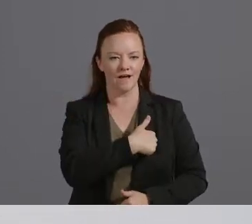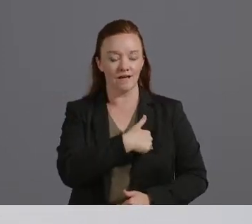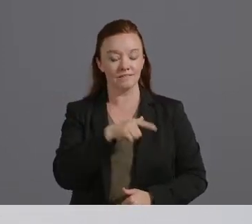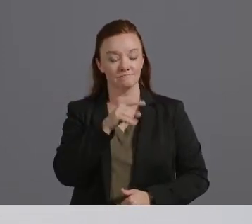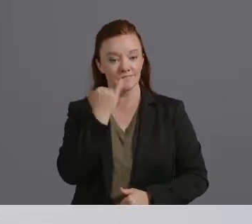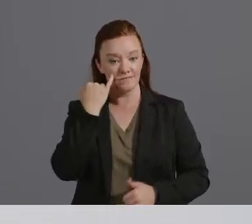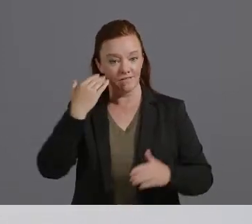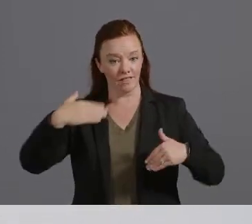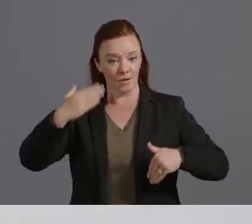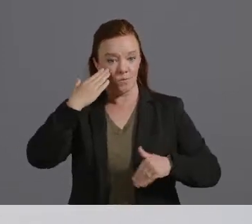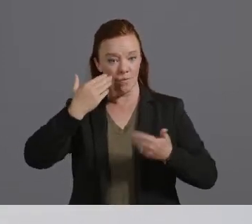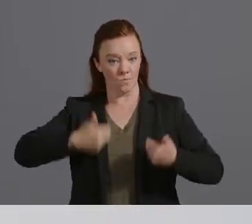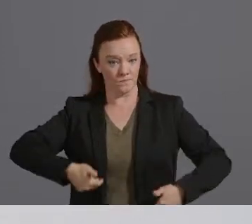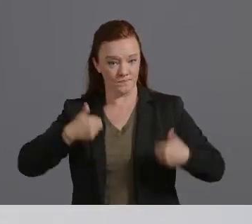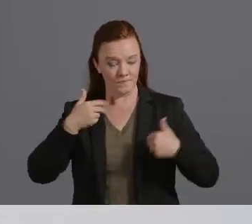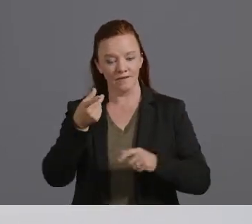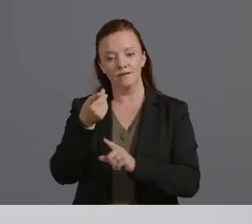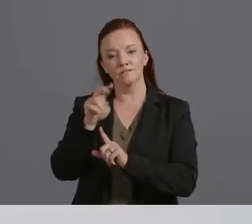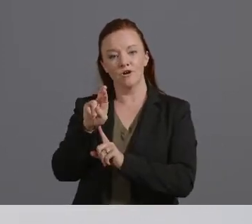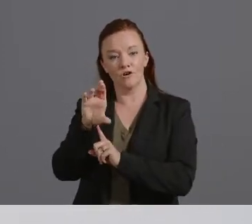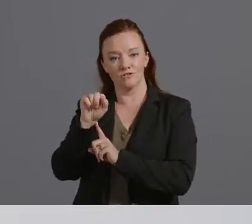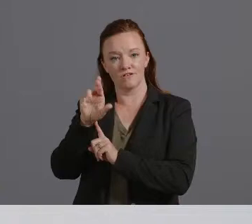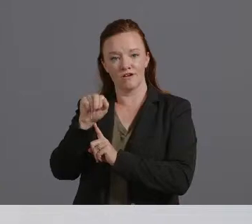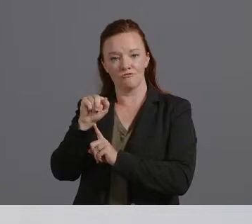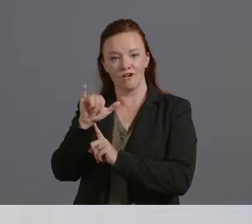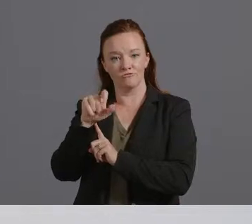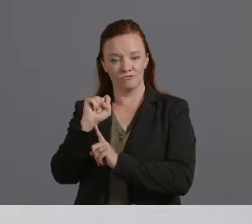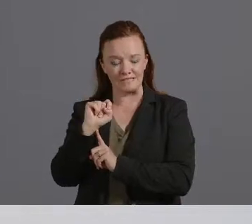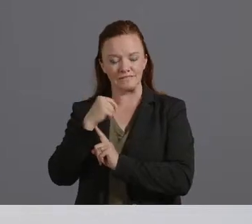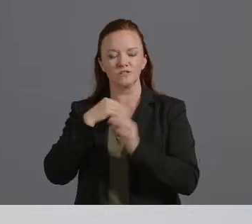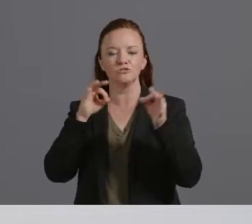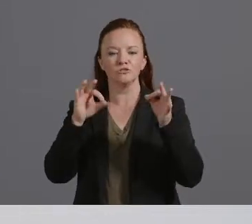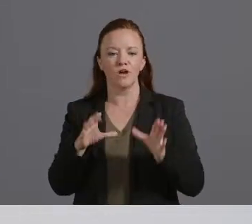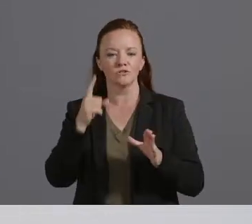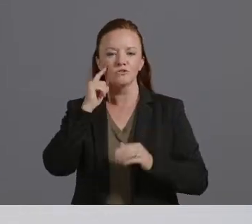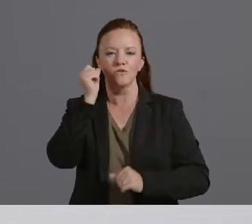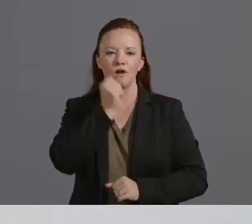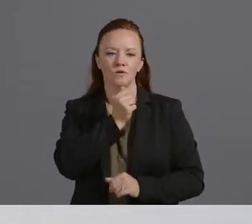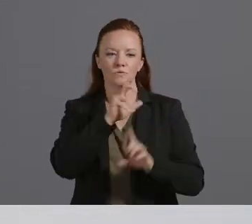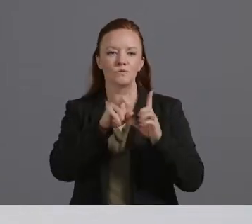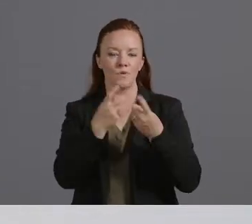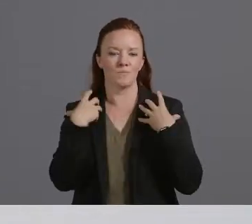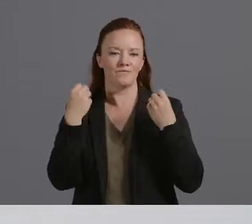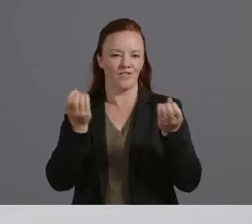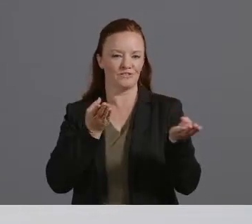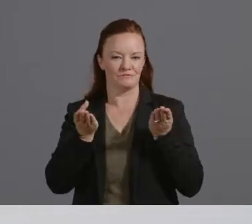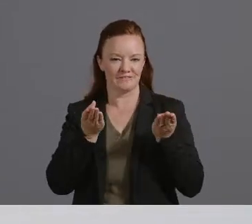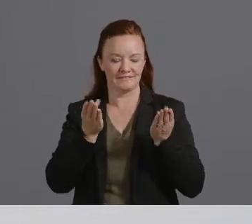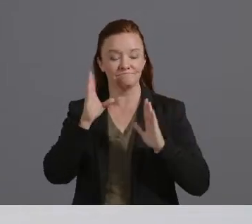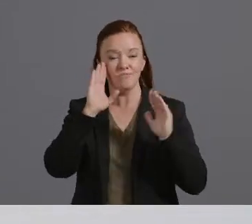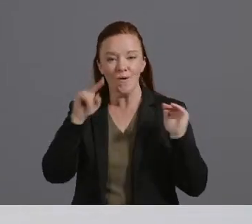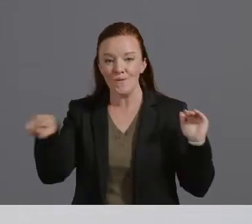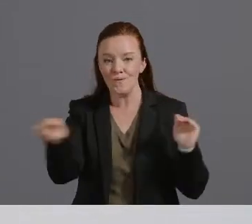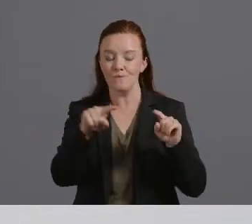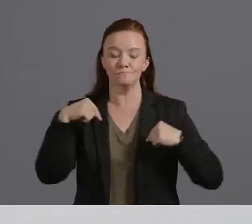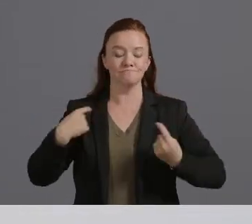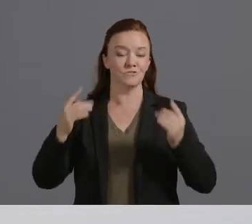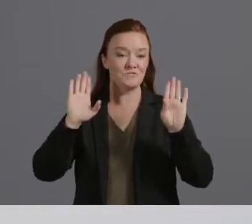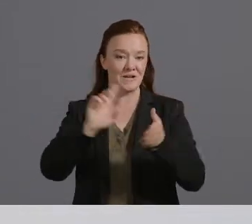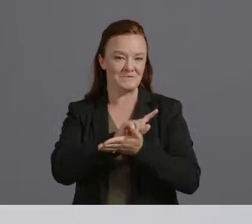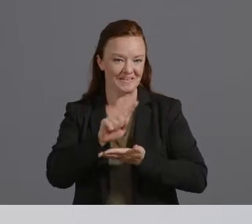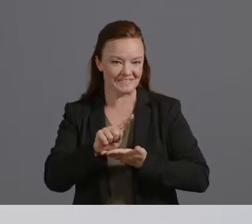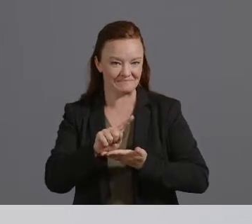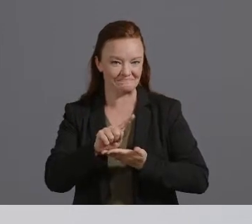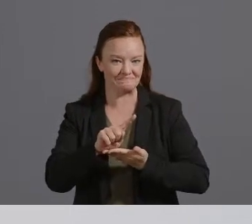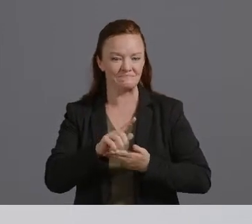I'm Dr. Cara Christ. I'm the director for the Arizona Department of Health Services. And I hope everyone has had a great week. We will follow the